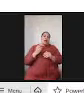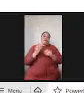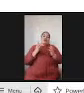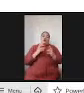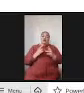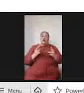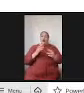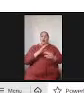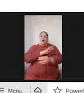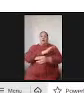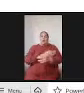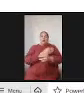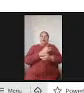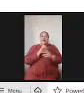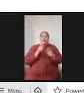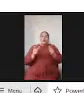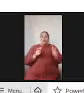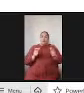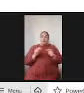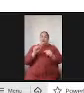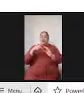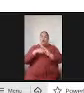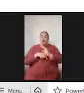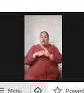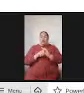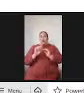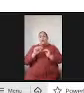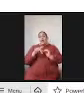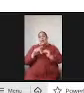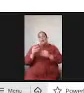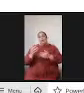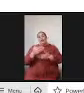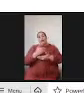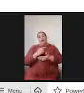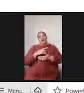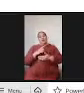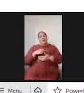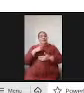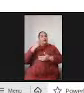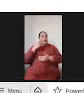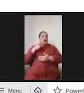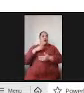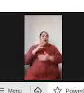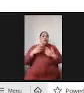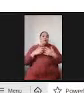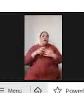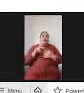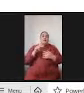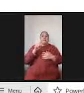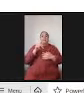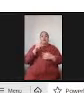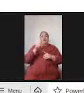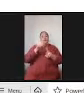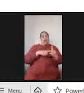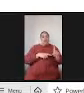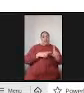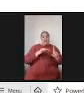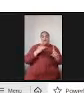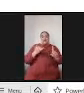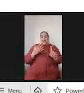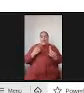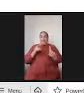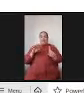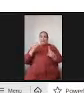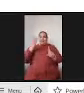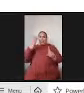capacity to manage the content that the app is going to generate? Because I think we're going to set the PEO up for failure if we now have this expectation.